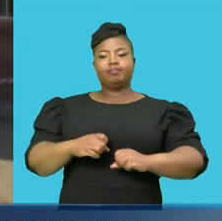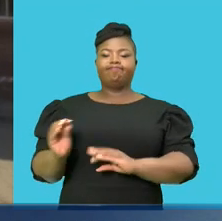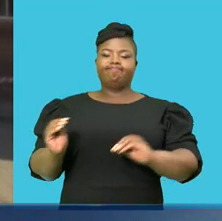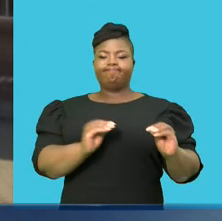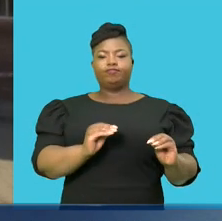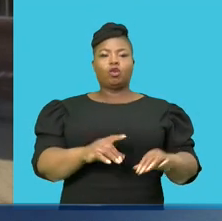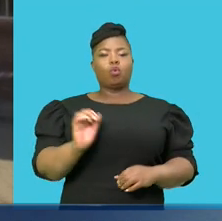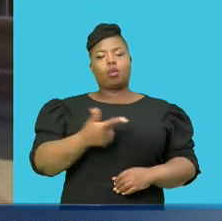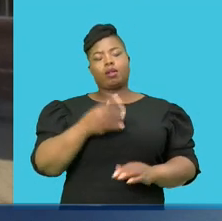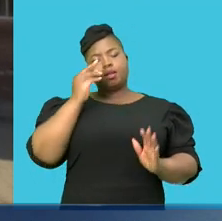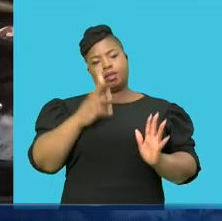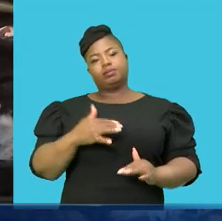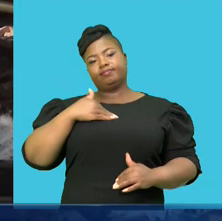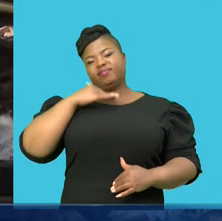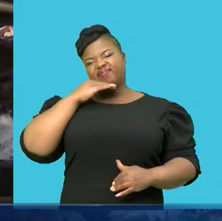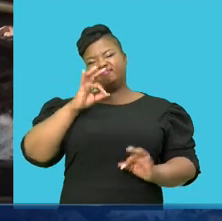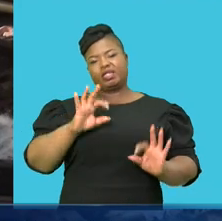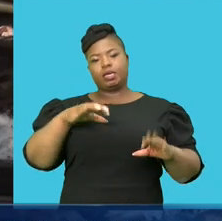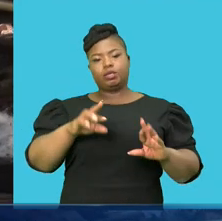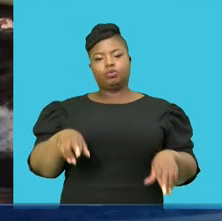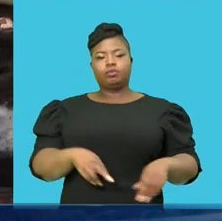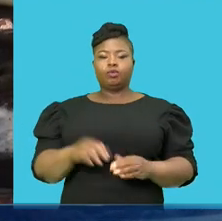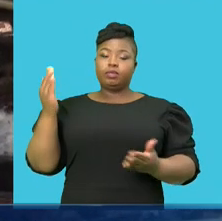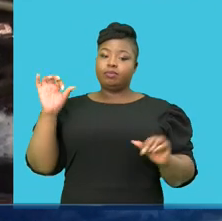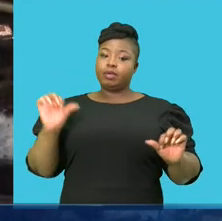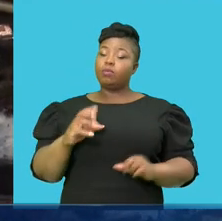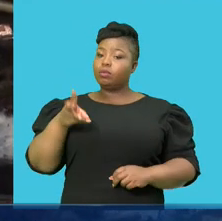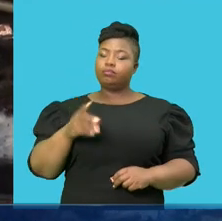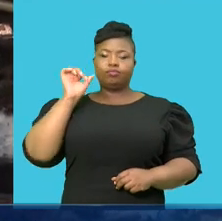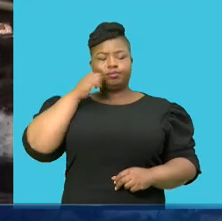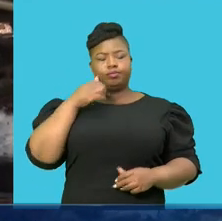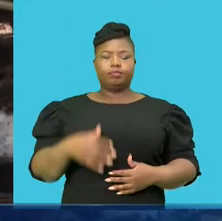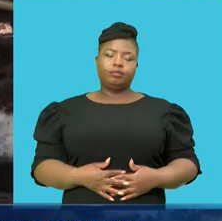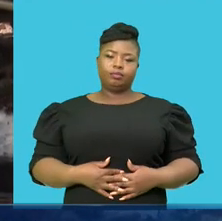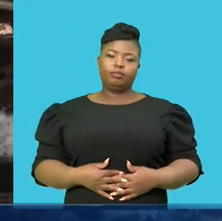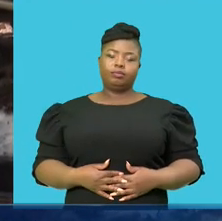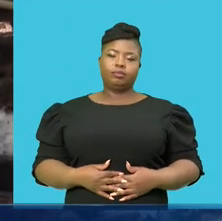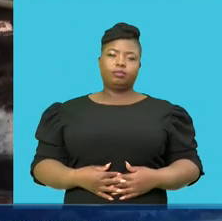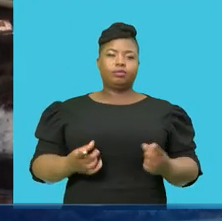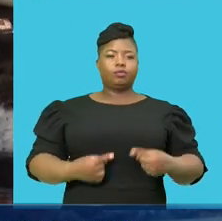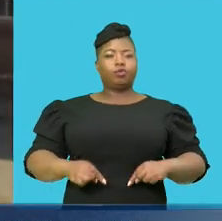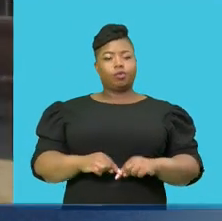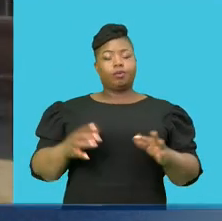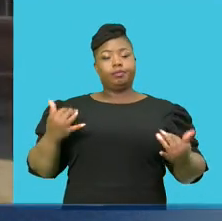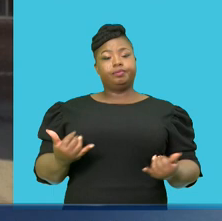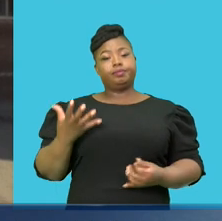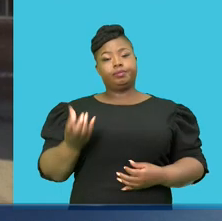accommodate all learners. So we expect all learners to come back to school tomorrow. We have now